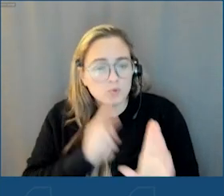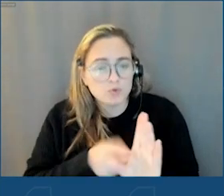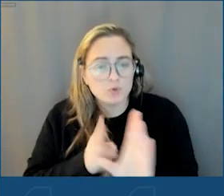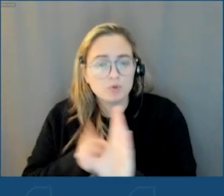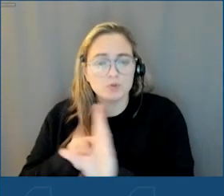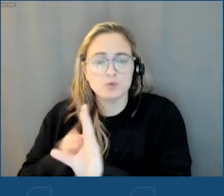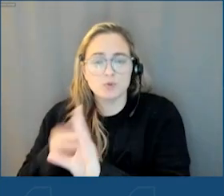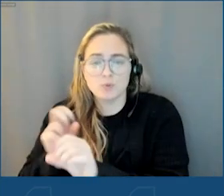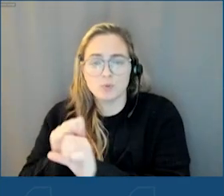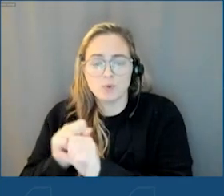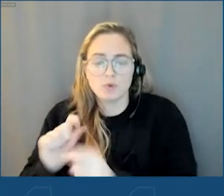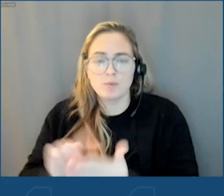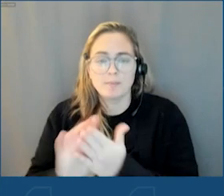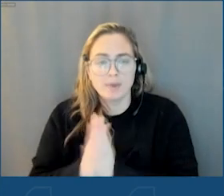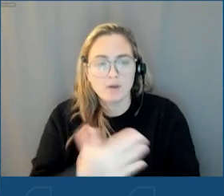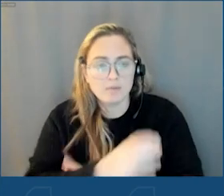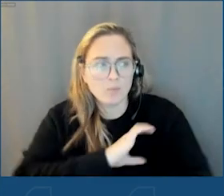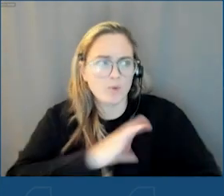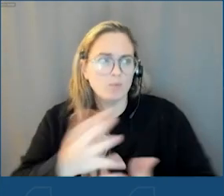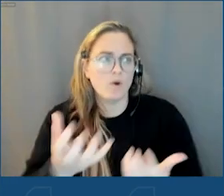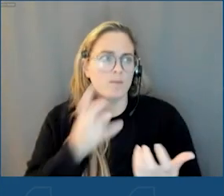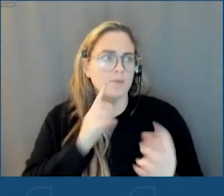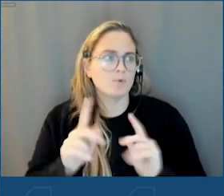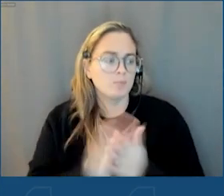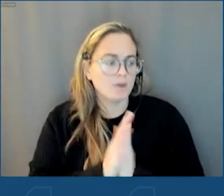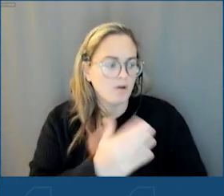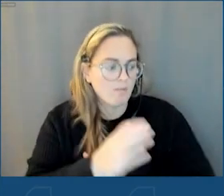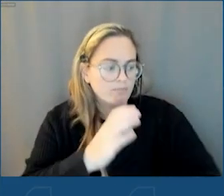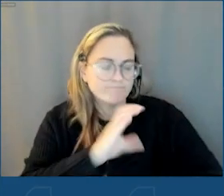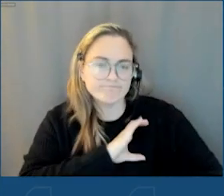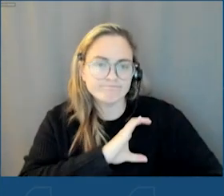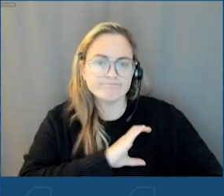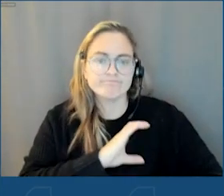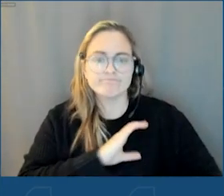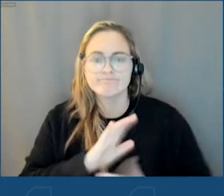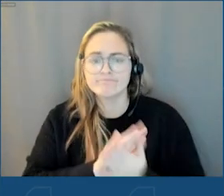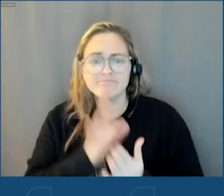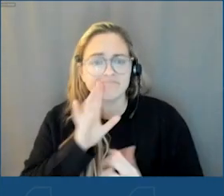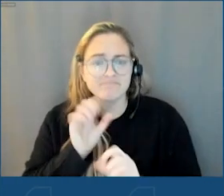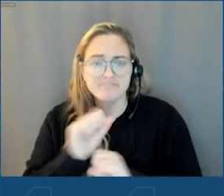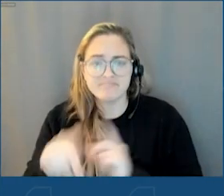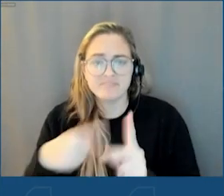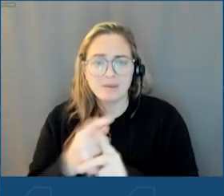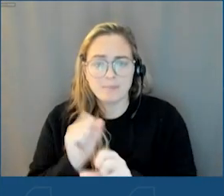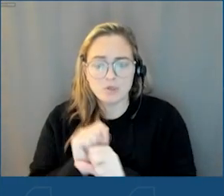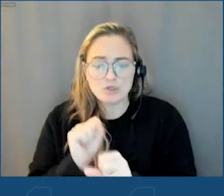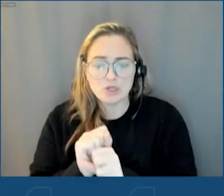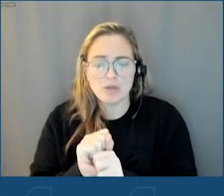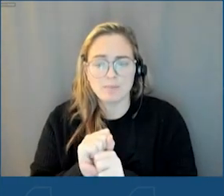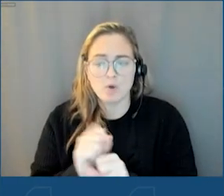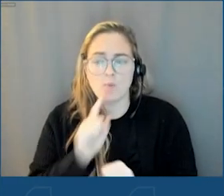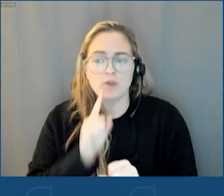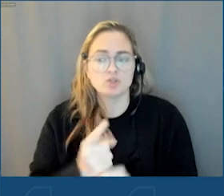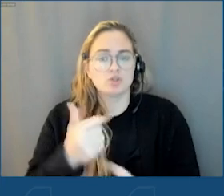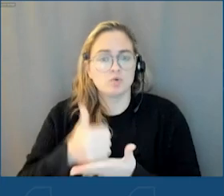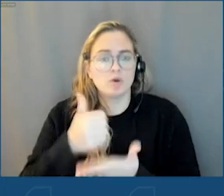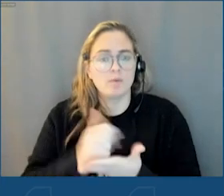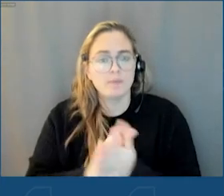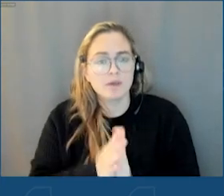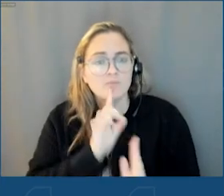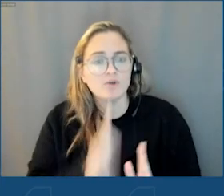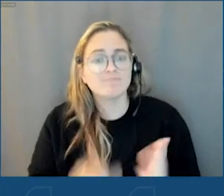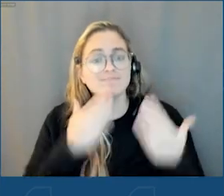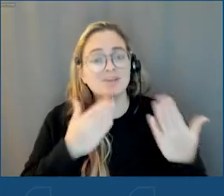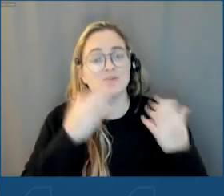need many more people who want to be recruits and join this noble profession, and I'll do whatever I can to make that become a reality. Thank you very much.